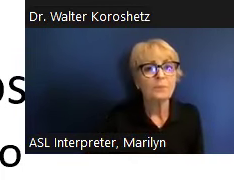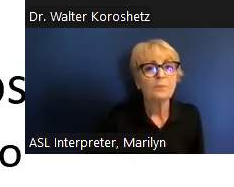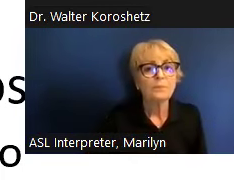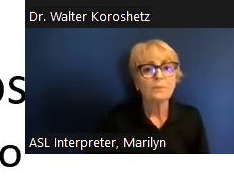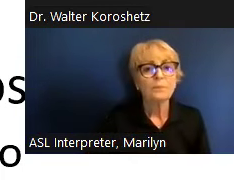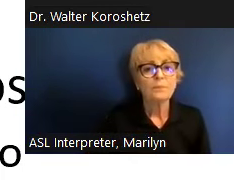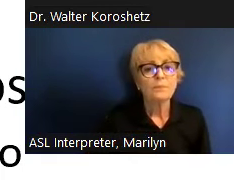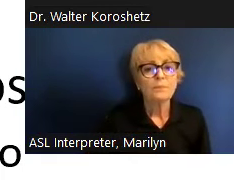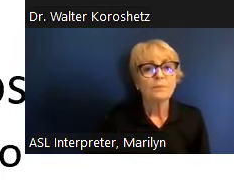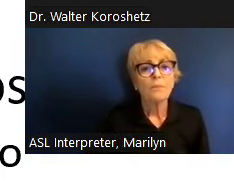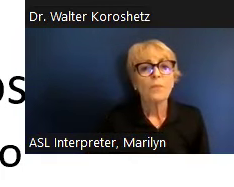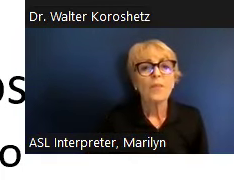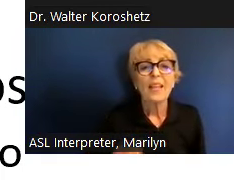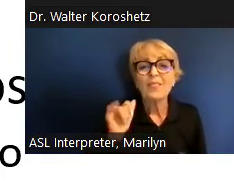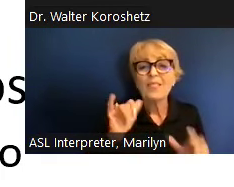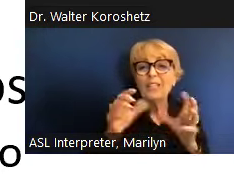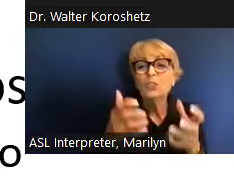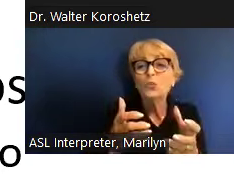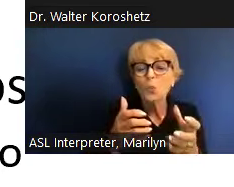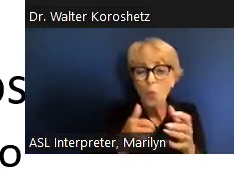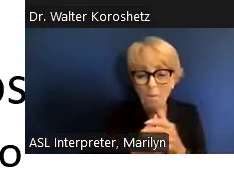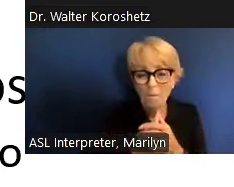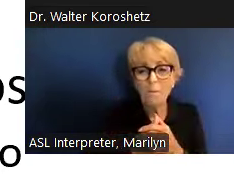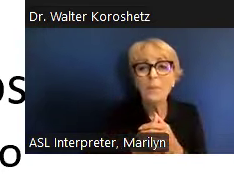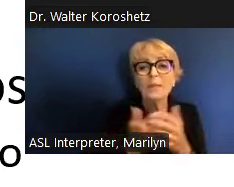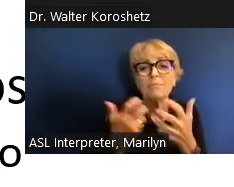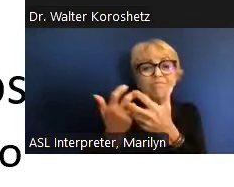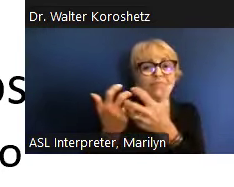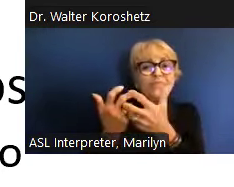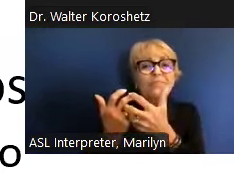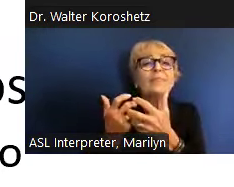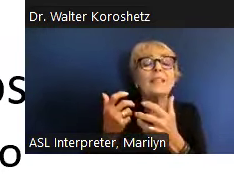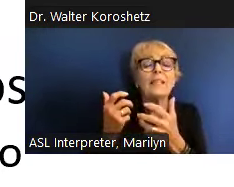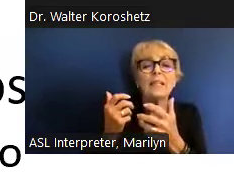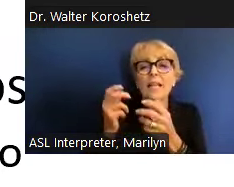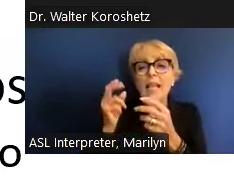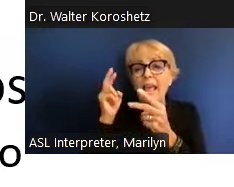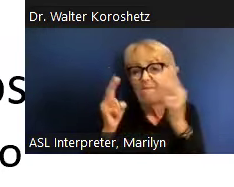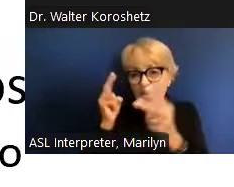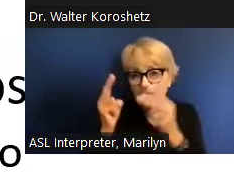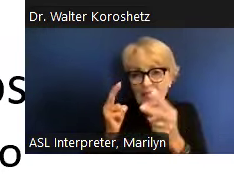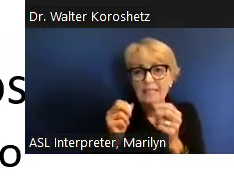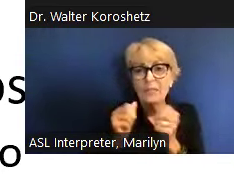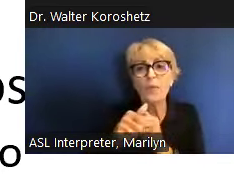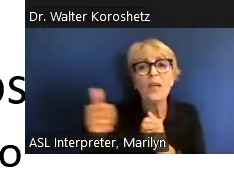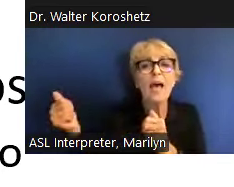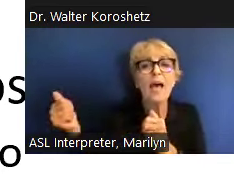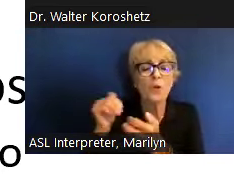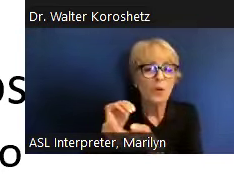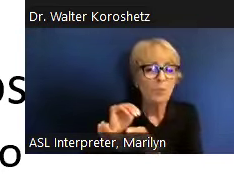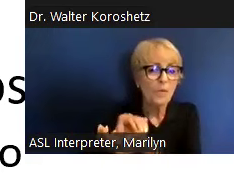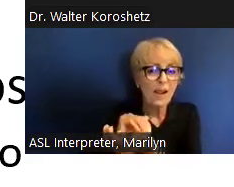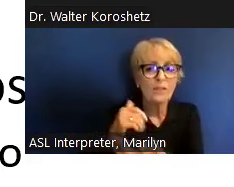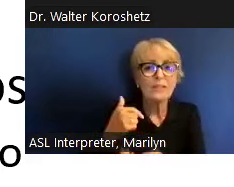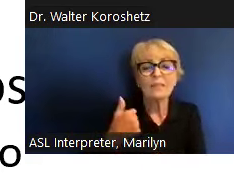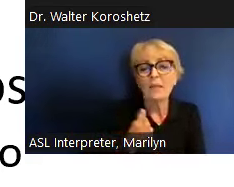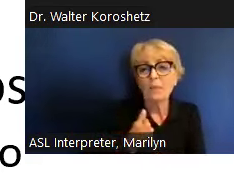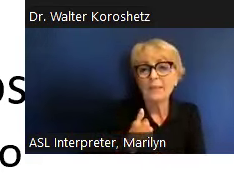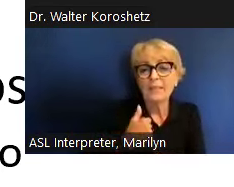We couple this group with some visits with our other providers. So myself, I'm a